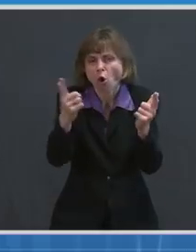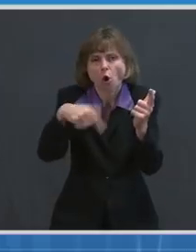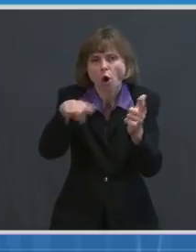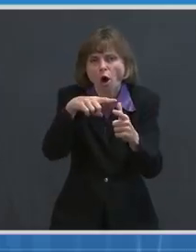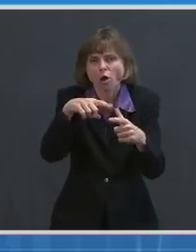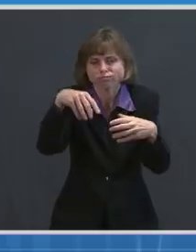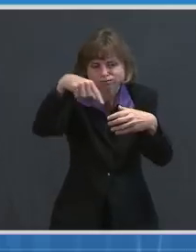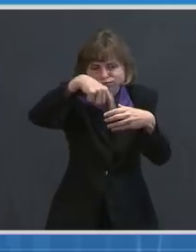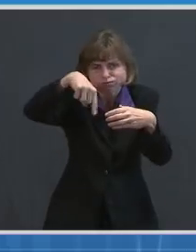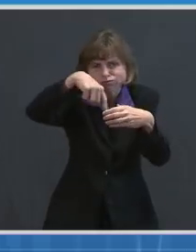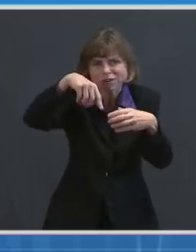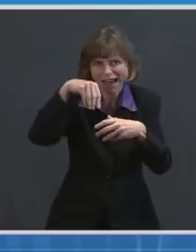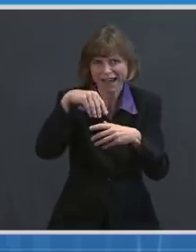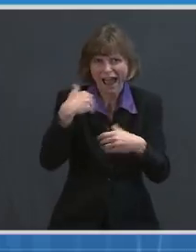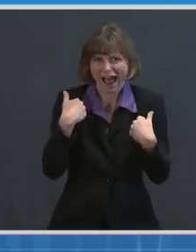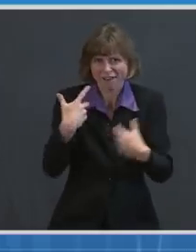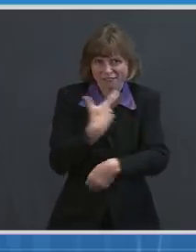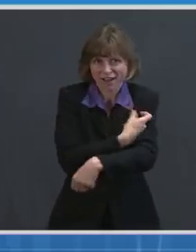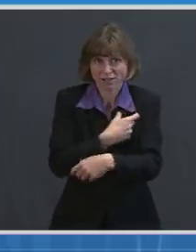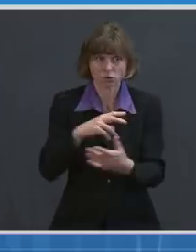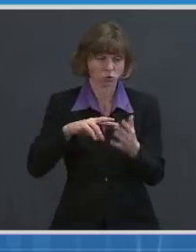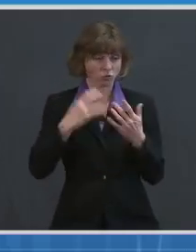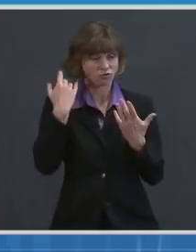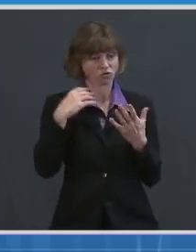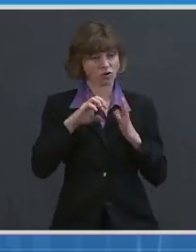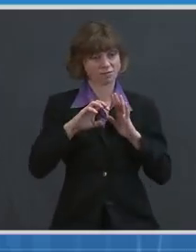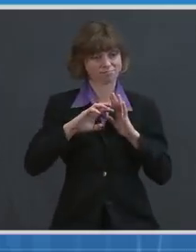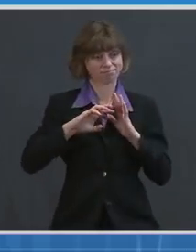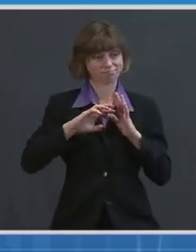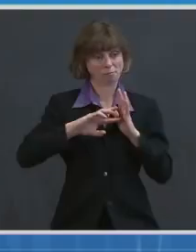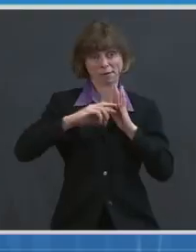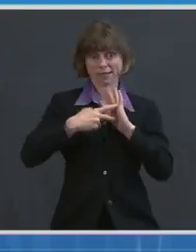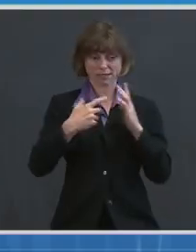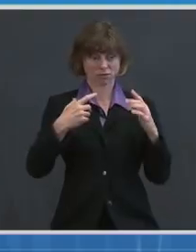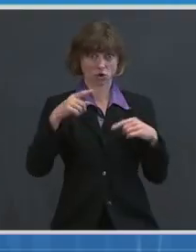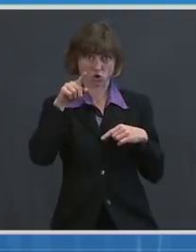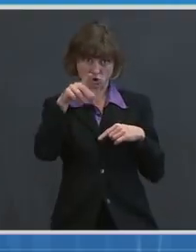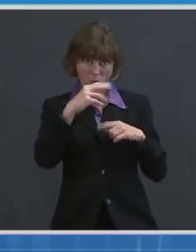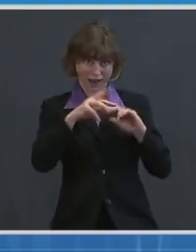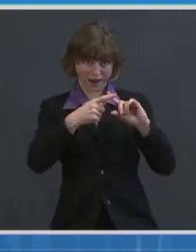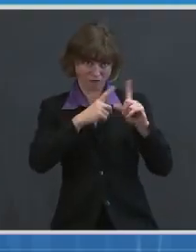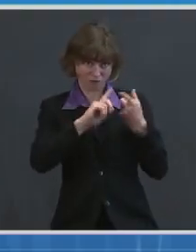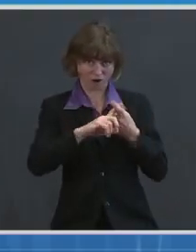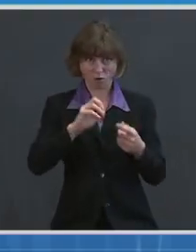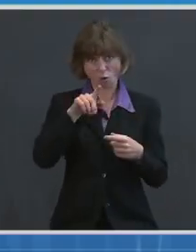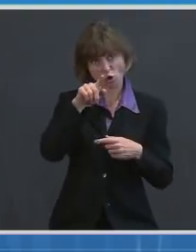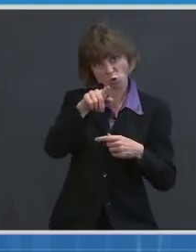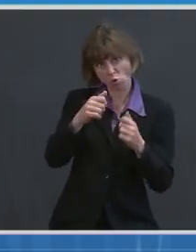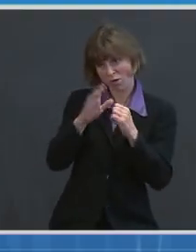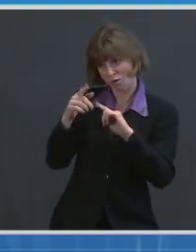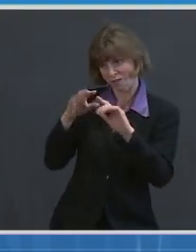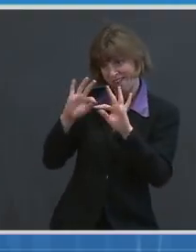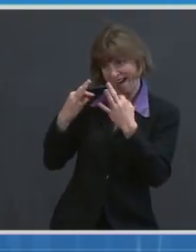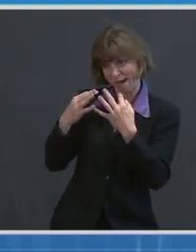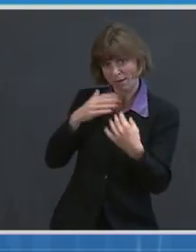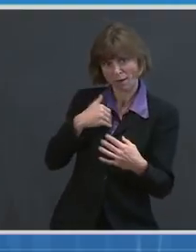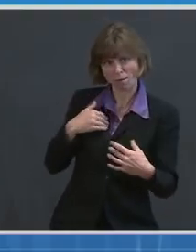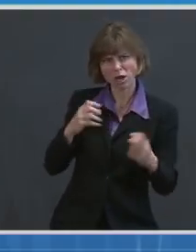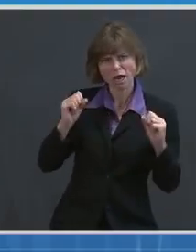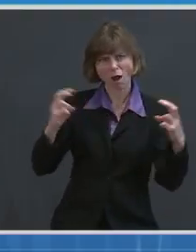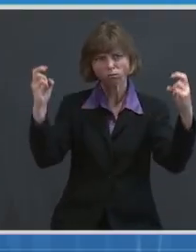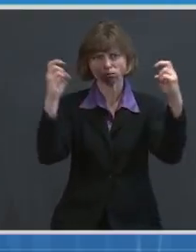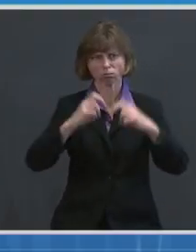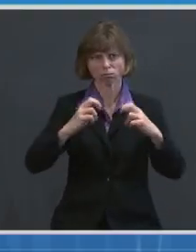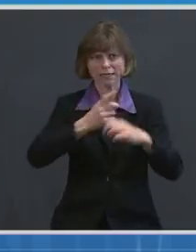you and a friend or you and a family member are both vaccinated, you can have dinner together, wearing masks without